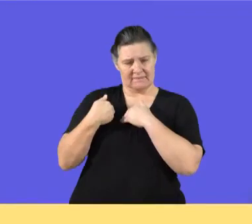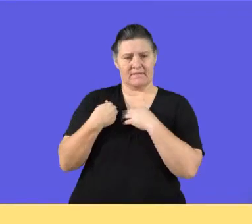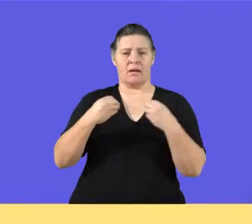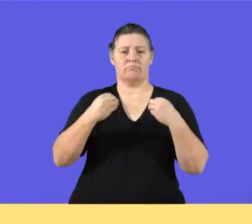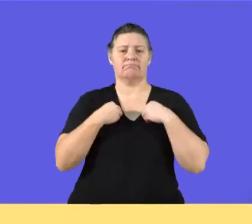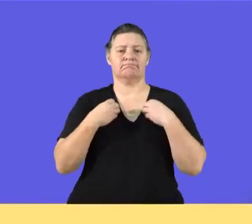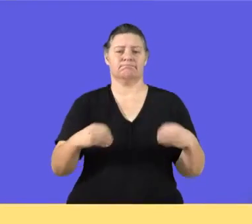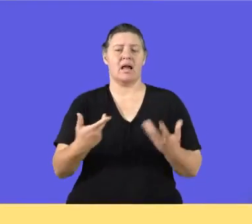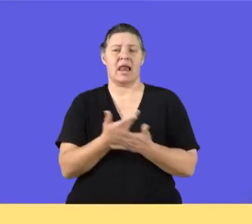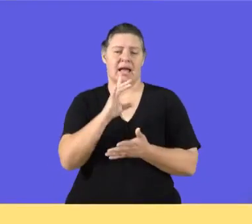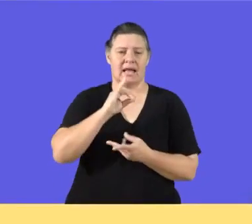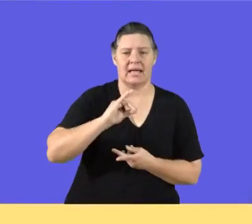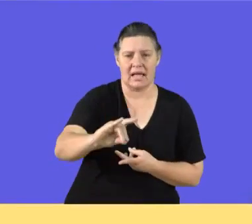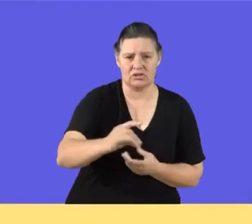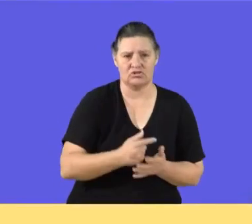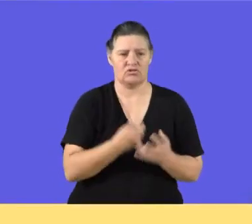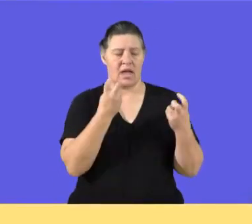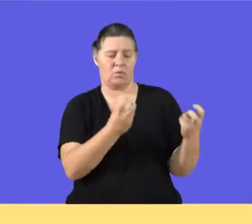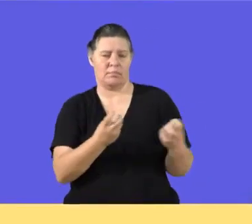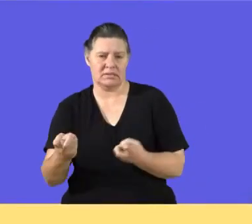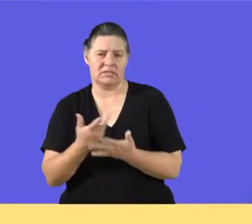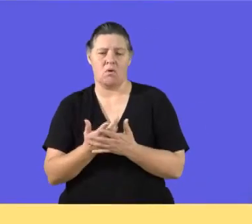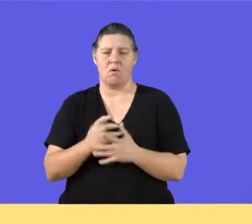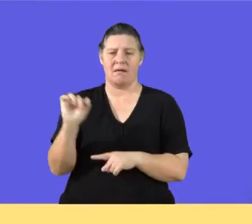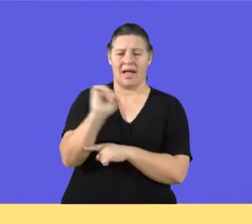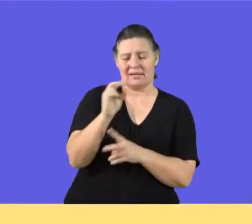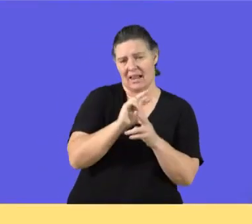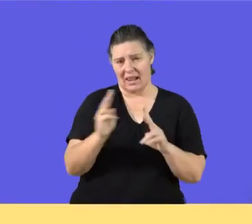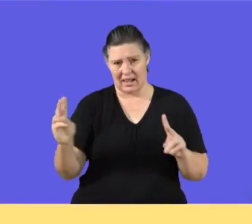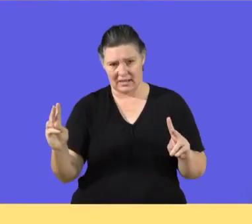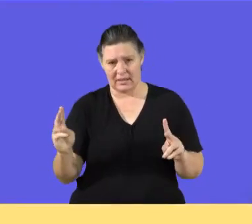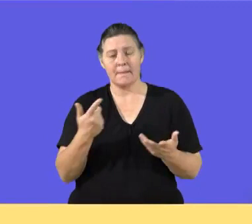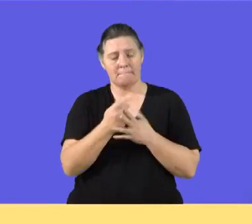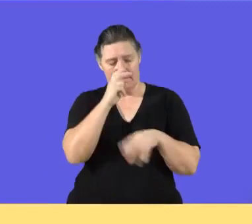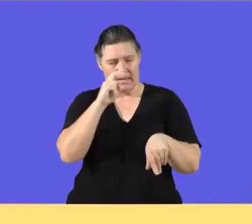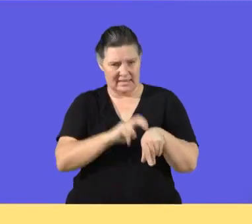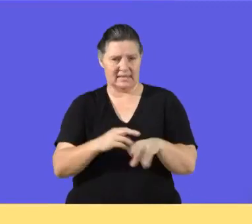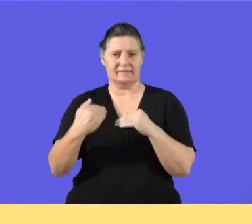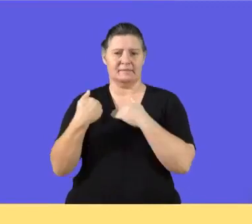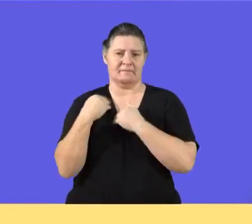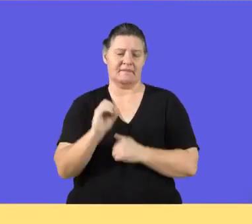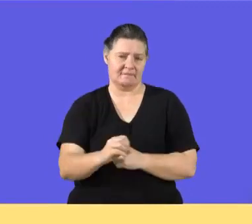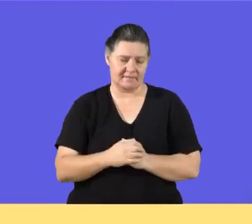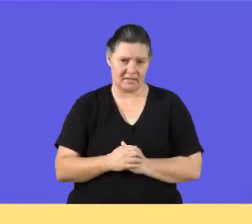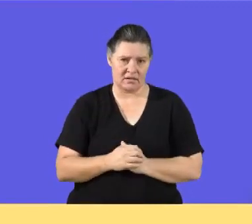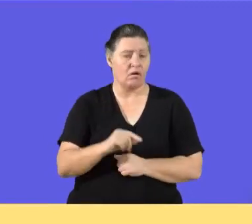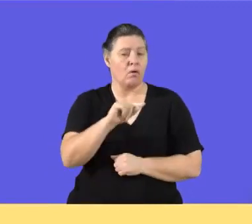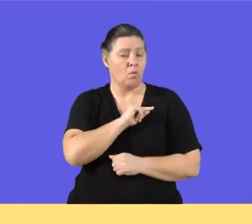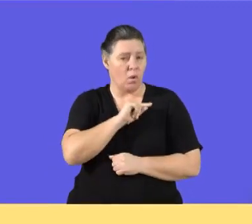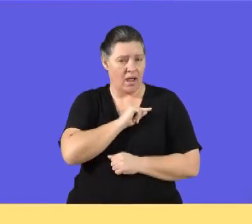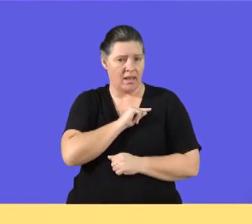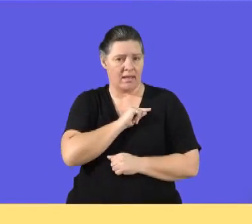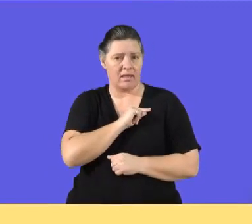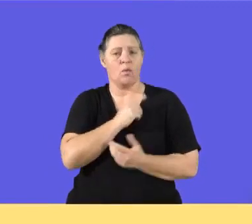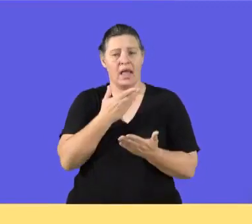aim is to safeguard our belongings, such as cash, our equipment, or our vehicles. These need to be